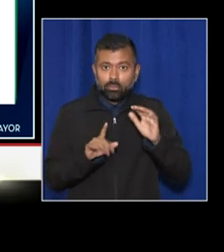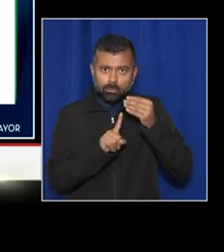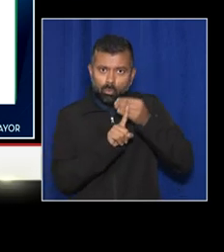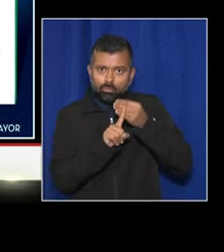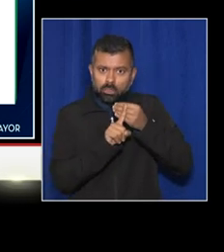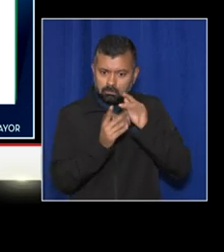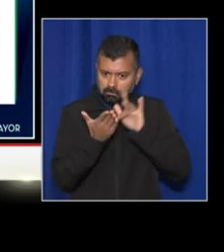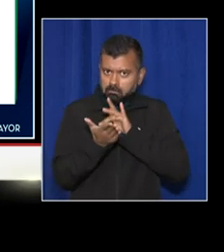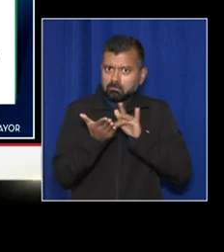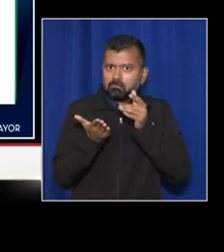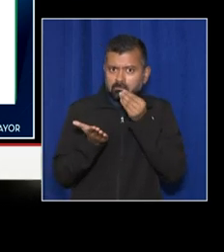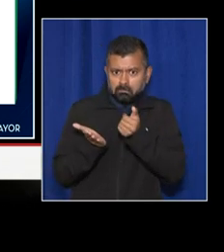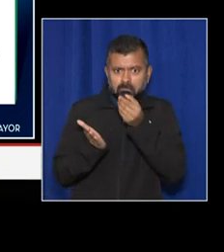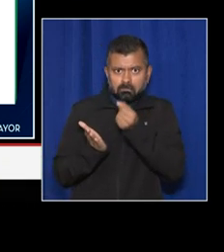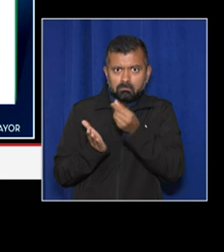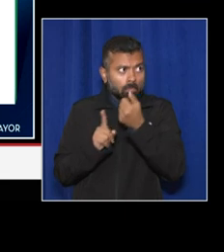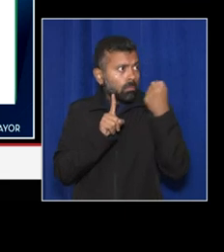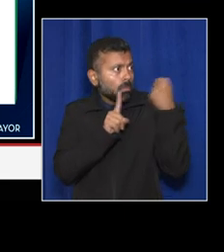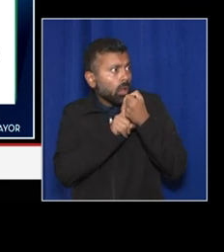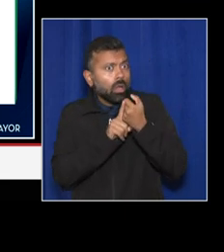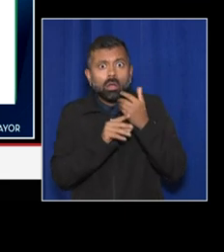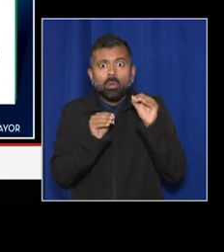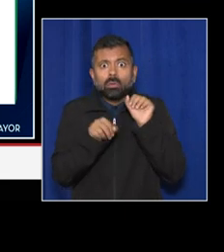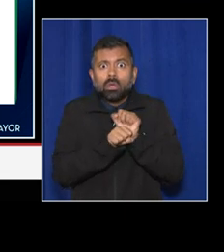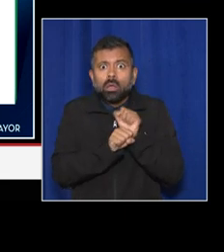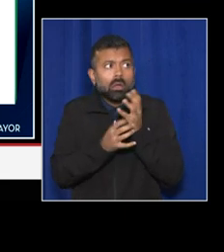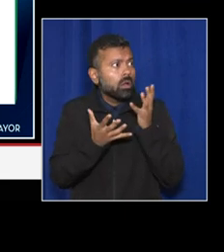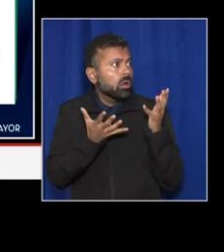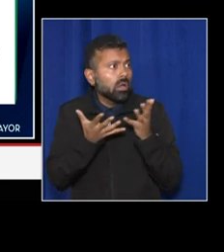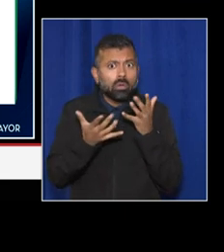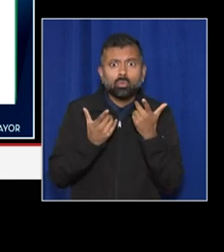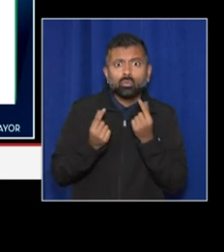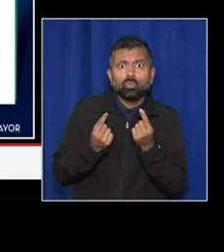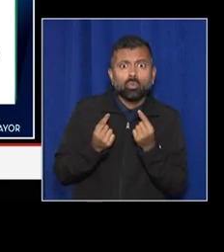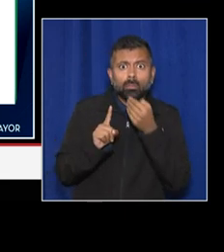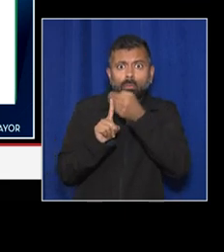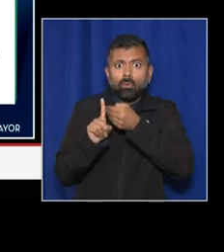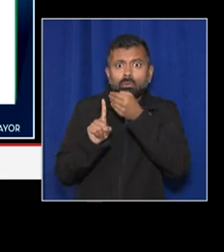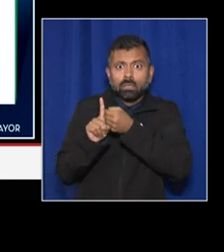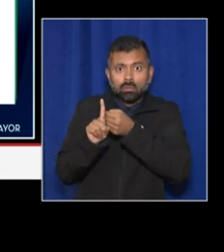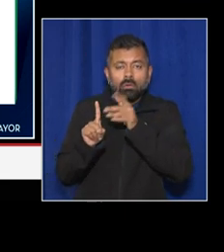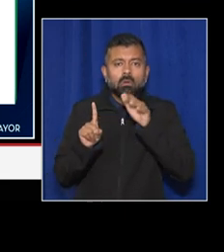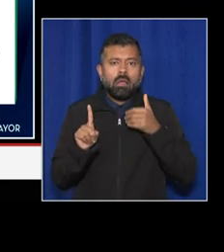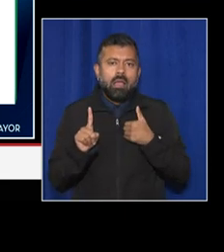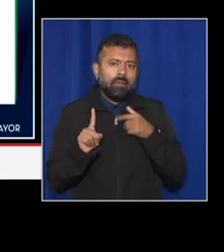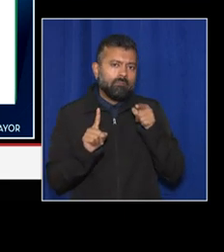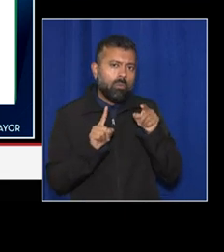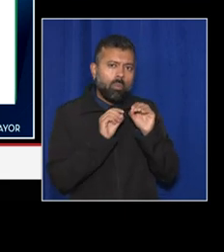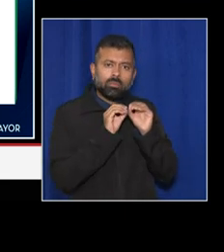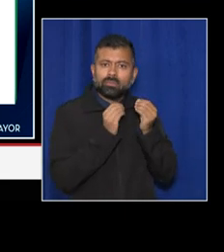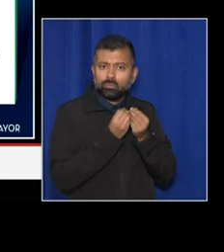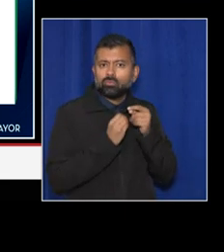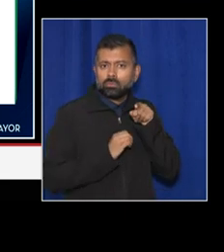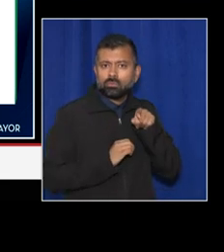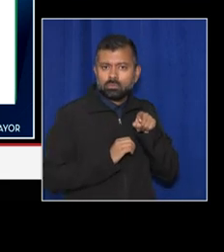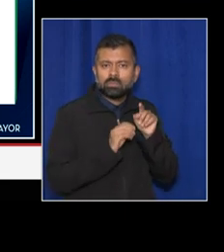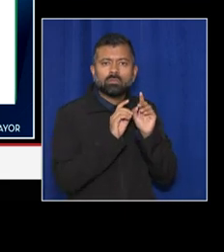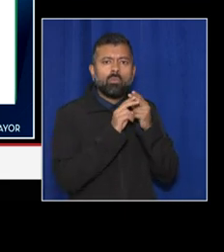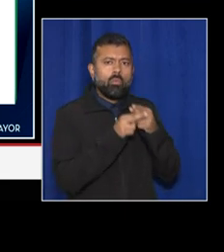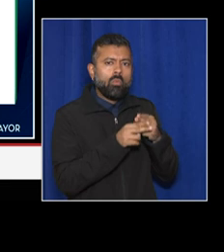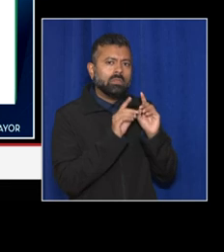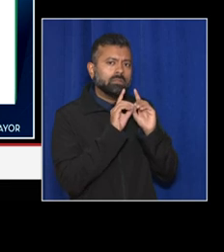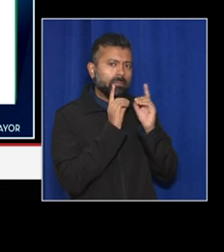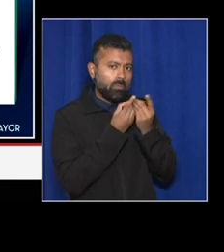offer through the Department of Insurance, Securities, and Banking that can help prevent foreclosure from happening. You can reach out to the phone